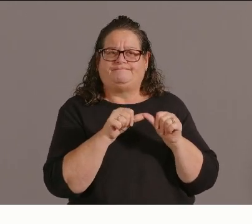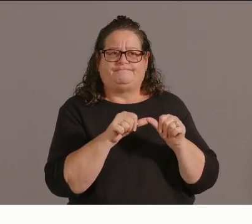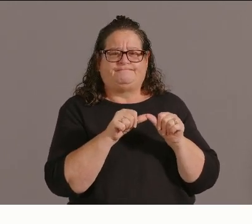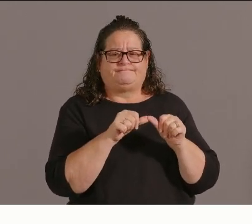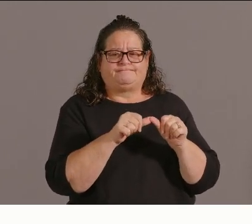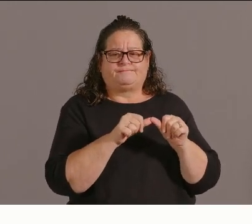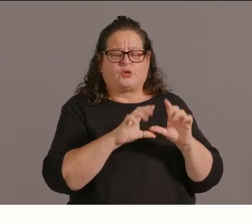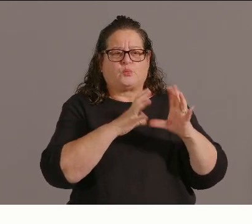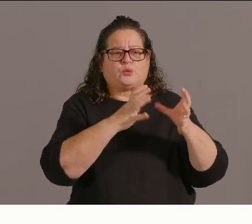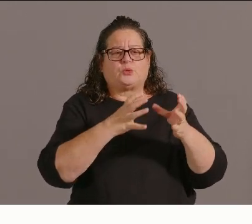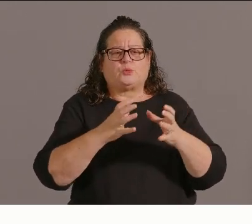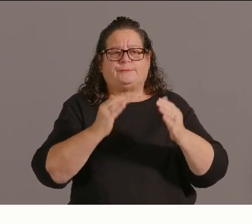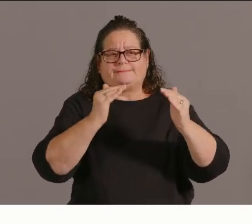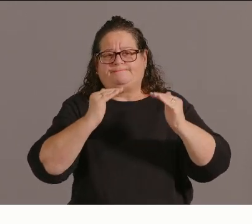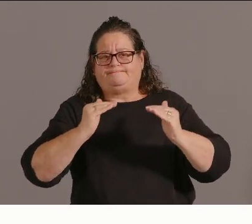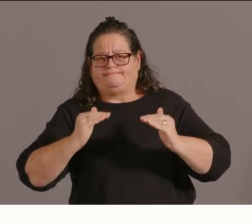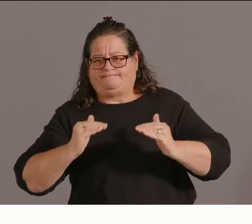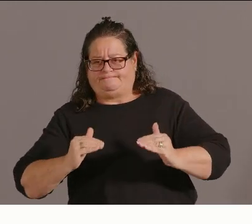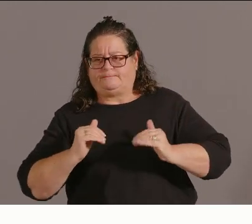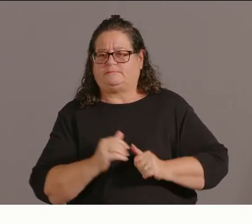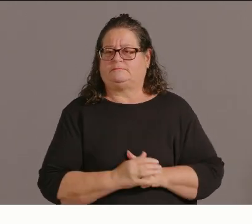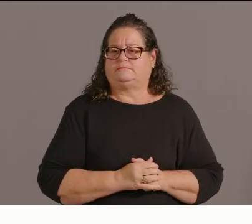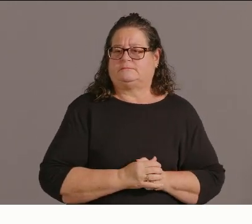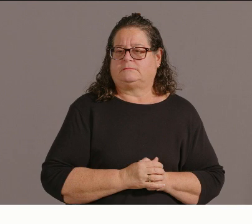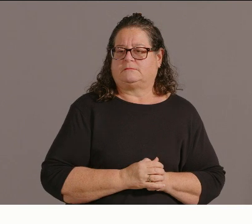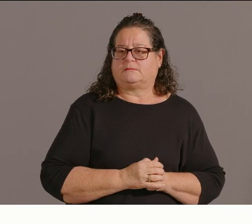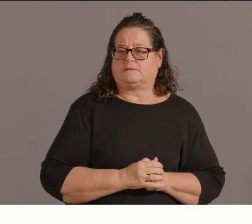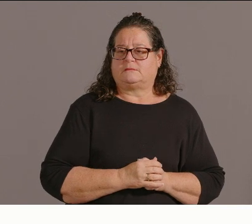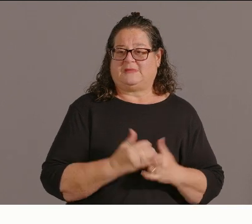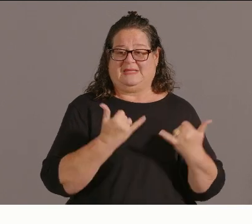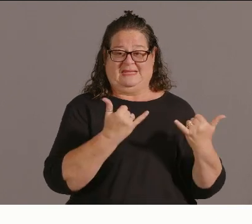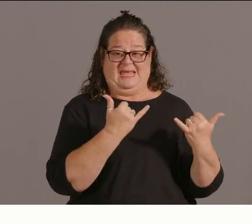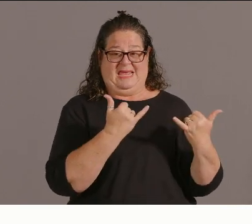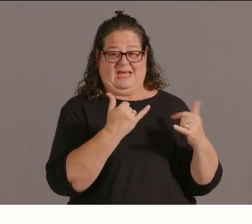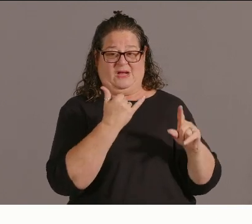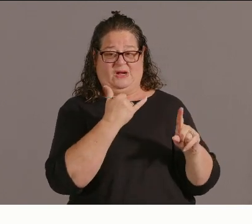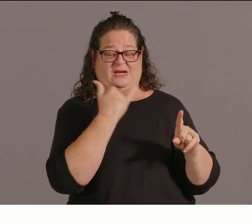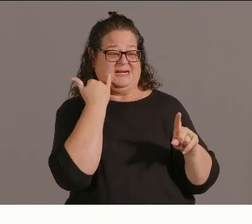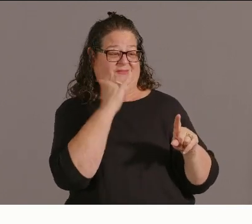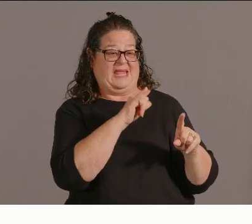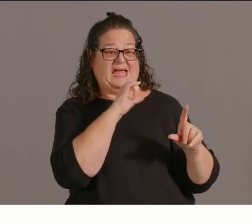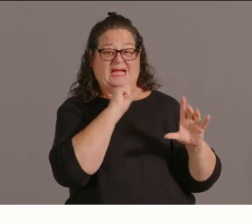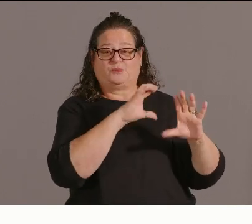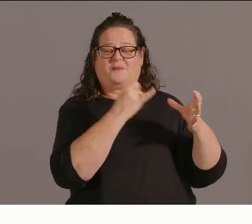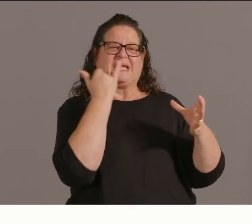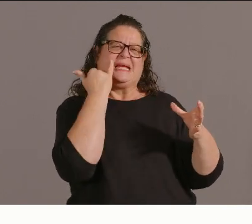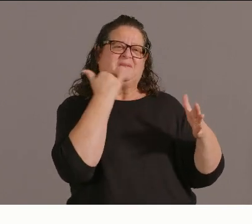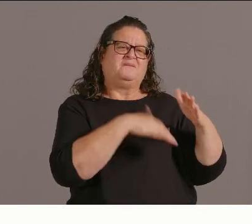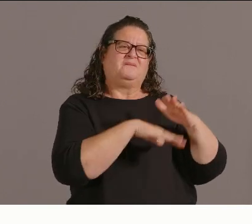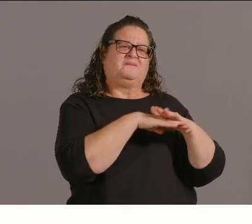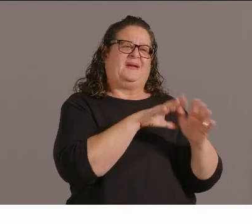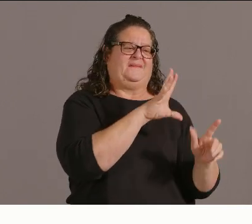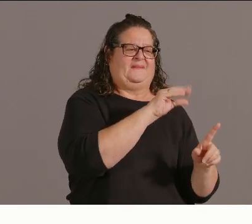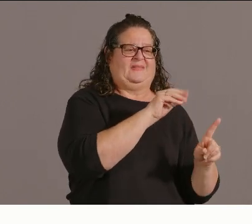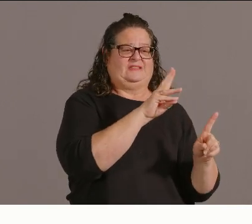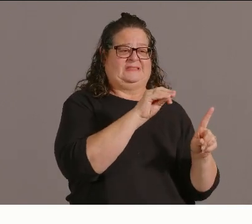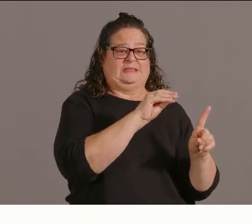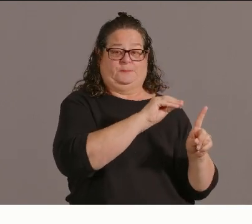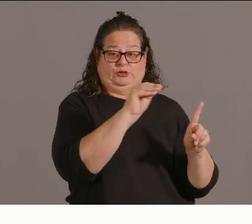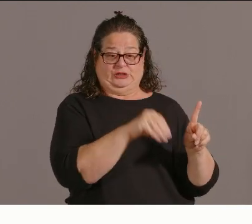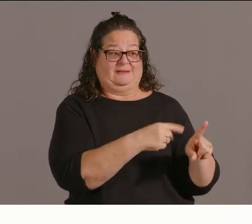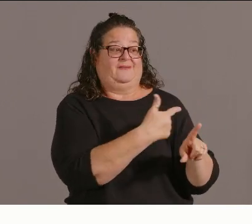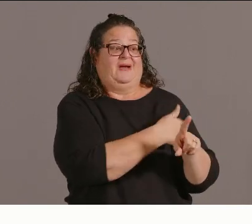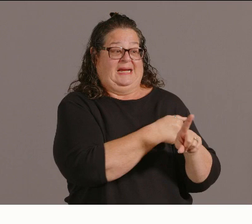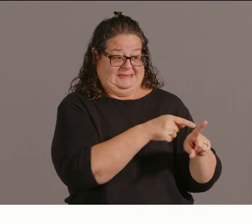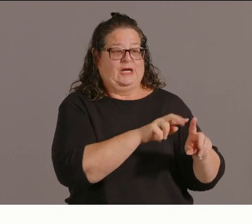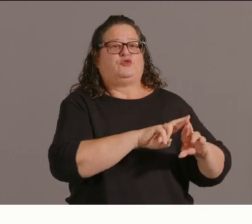to 60% of the current age group vaccinated. This will apply to the state pods, the pharmacies and FQHCs that are